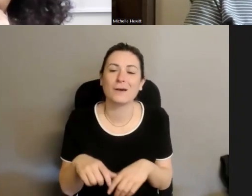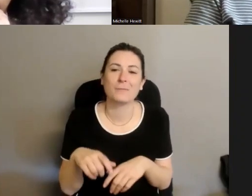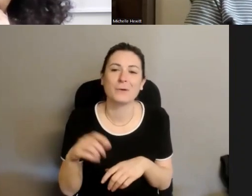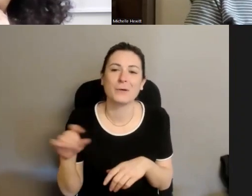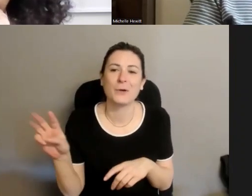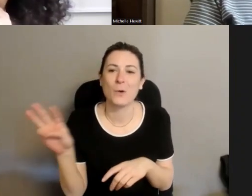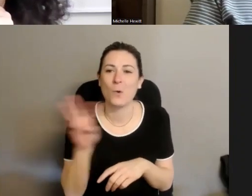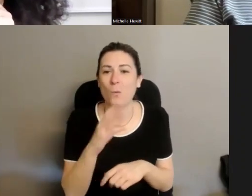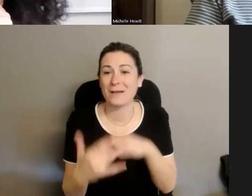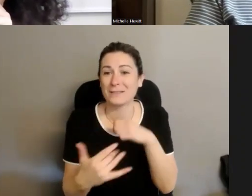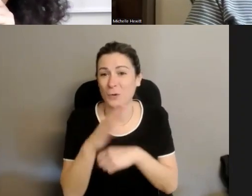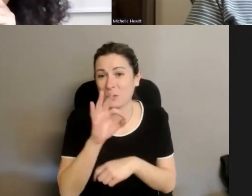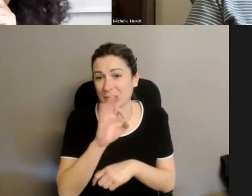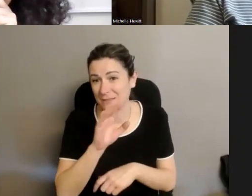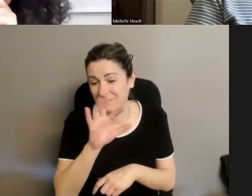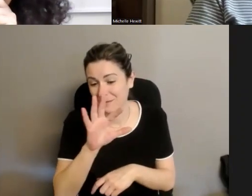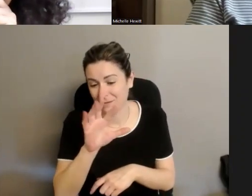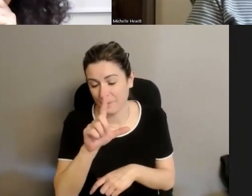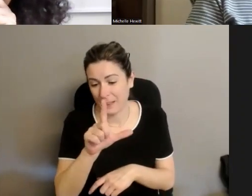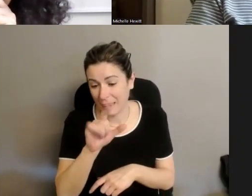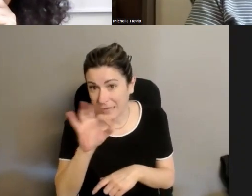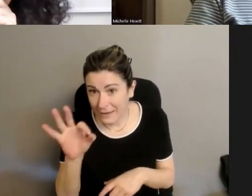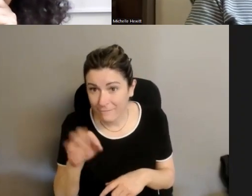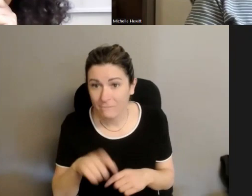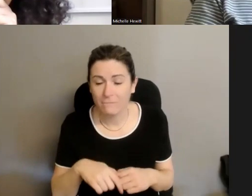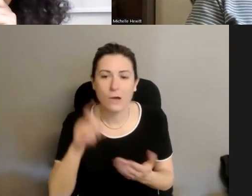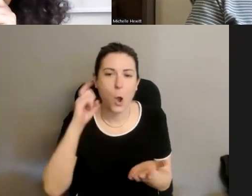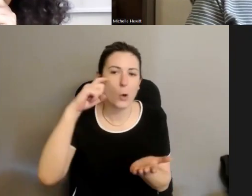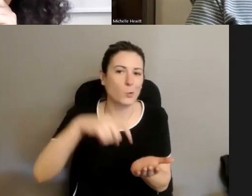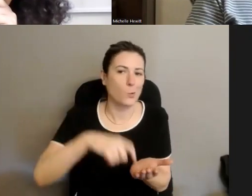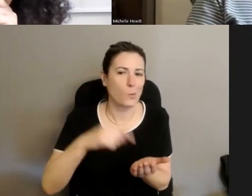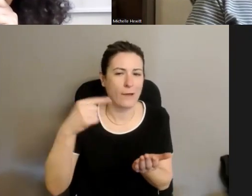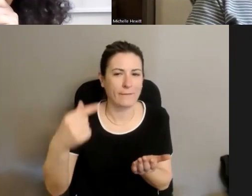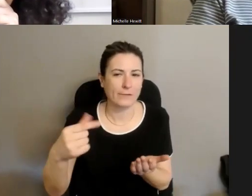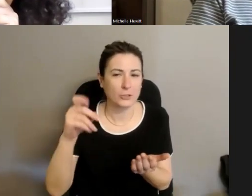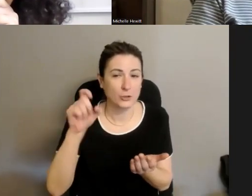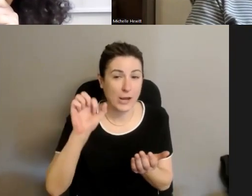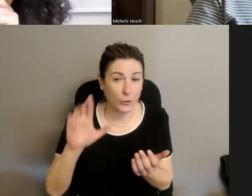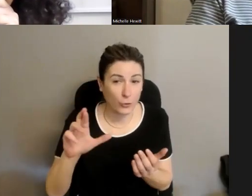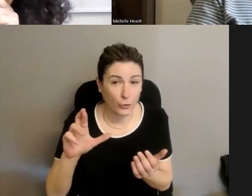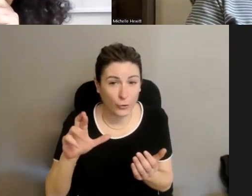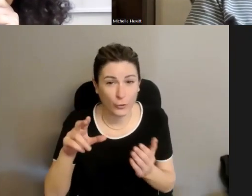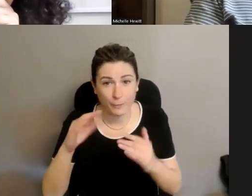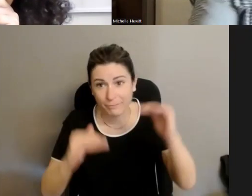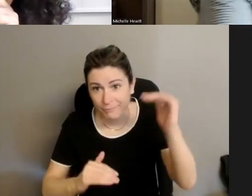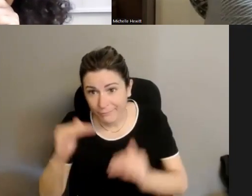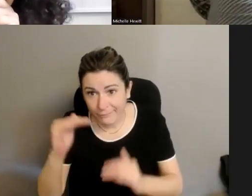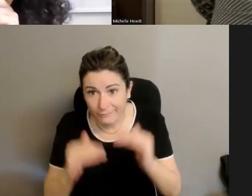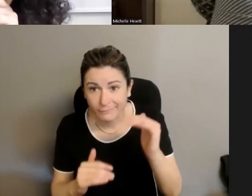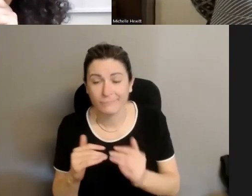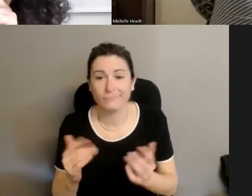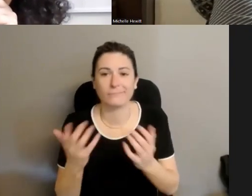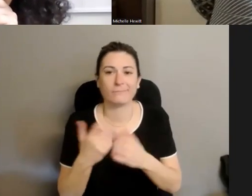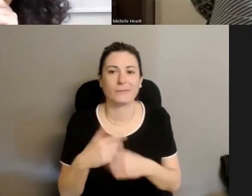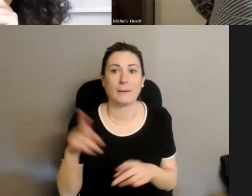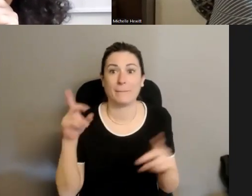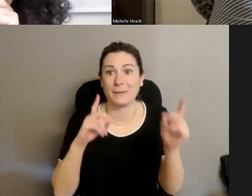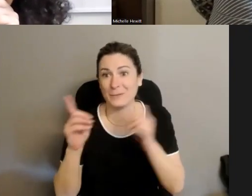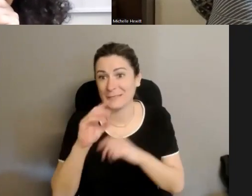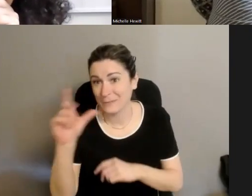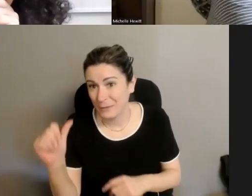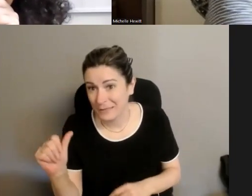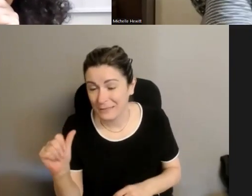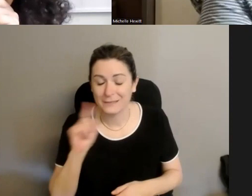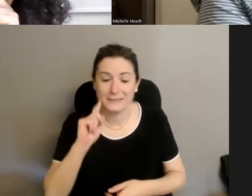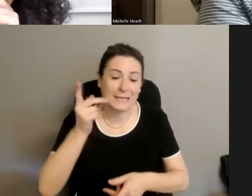this conversation, I find our care system, whether it's long-term care, home care, you name it, whether, you know, the idea that it's